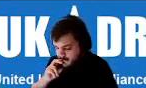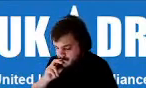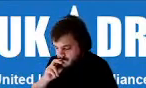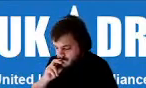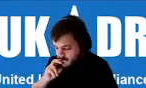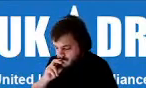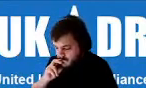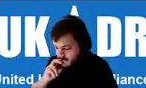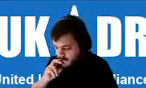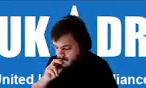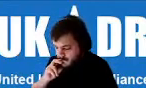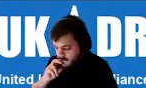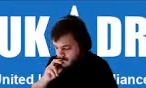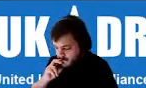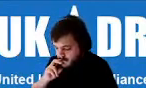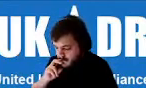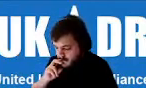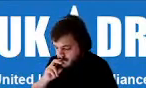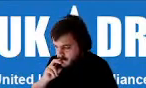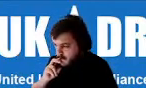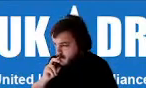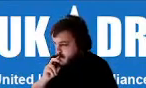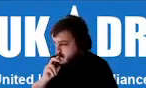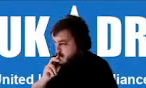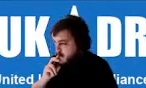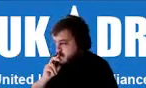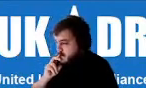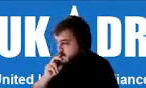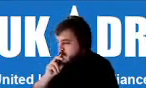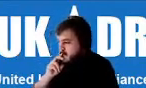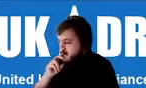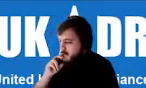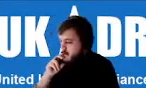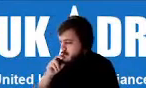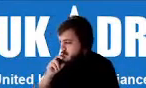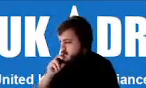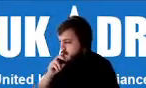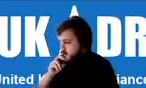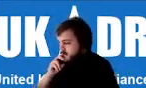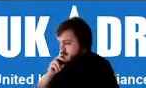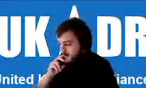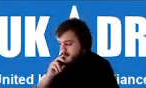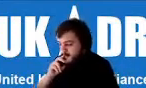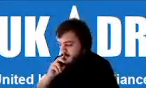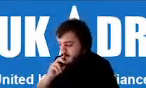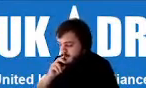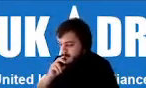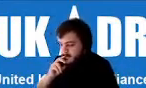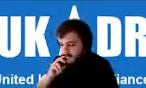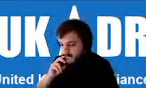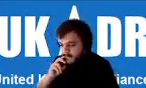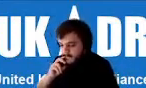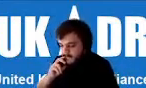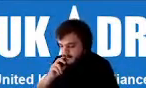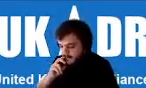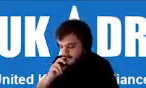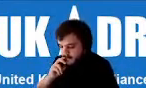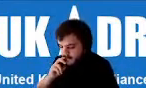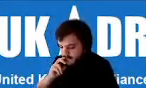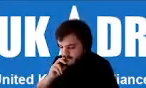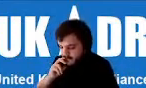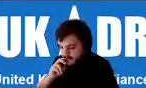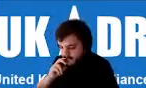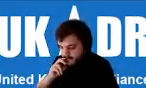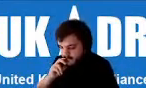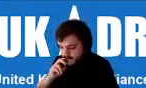of interdisciplinary teams that could, come together and maybe even just use these models to identify what